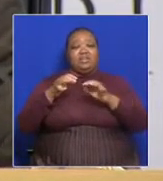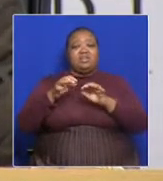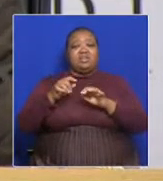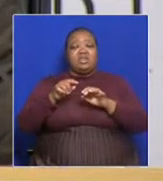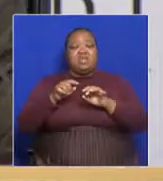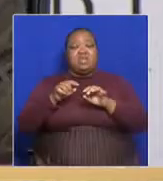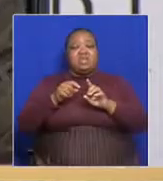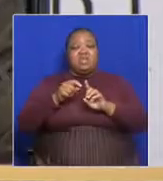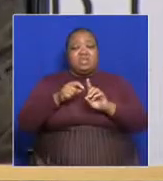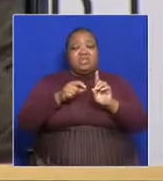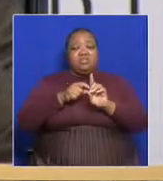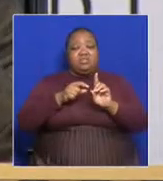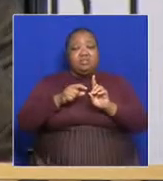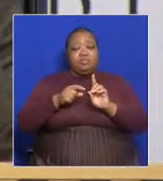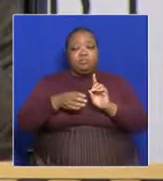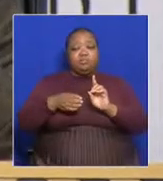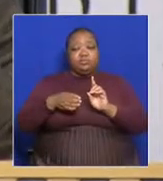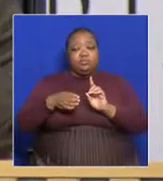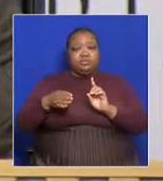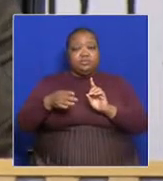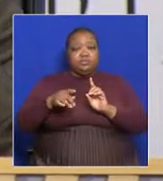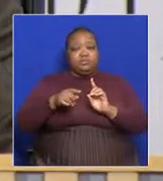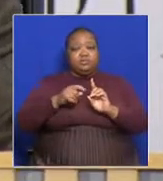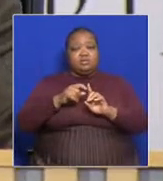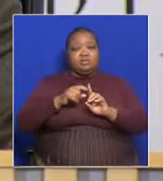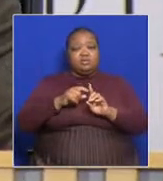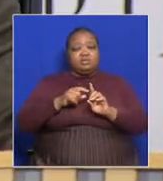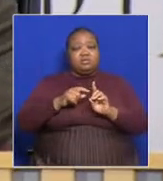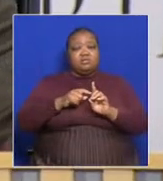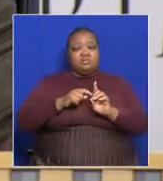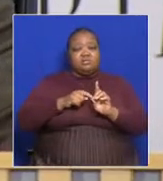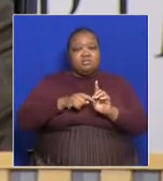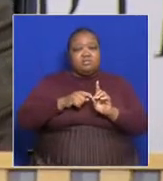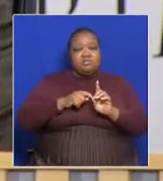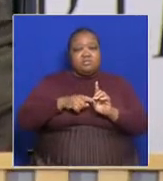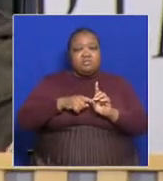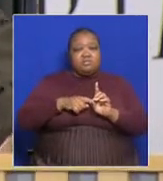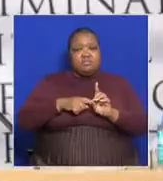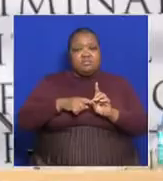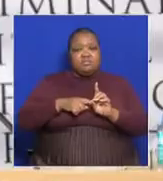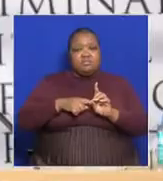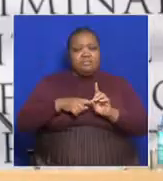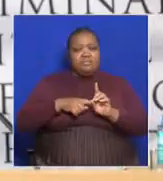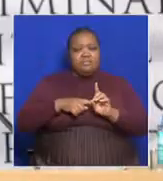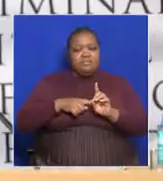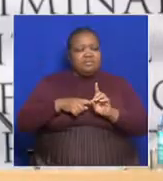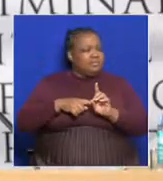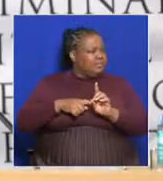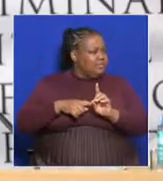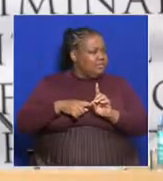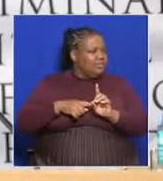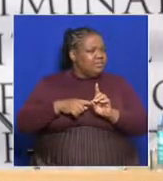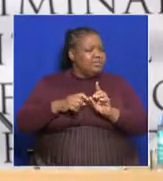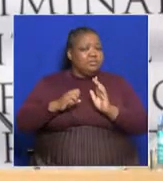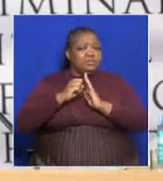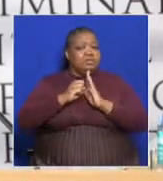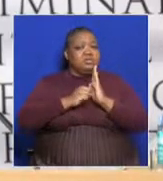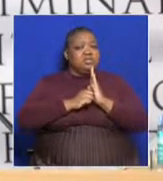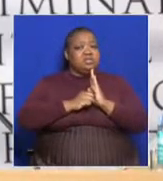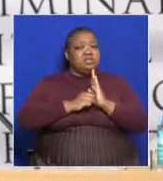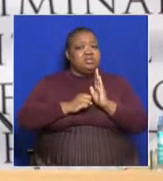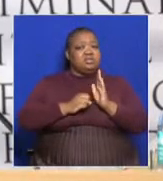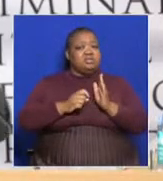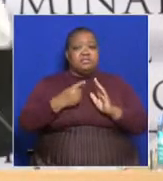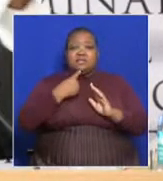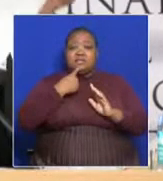Okay, let's go to the clearing agent. Did I fabricate or did I imagine him? He's got a statement here. He says, I was never there. No, he